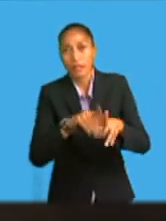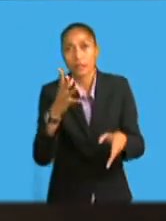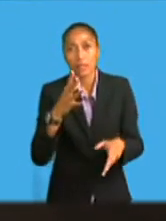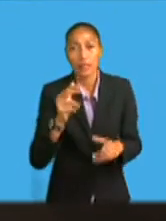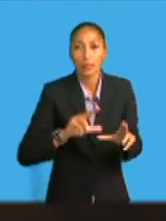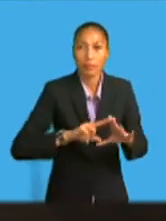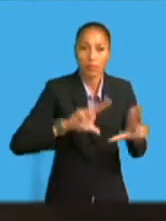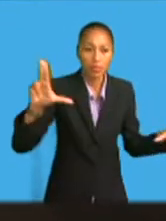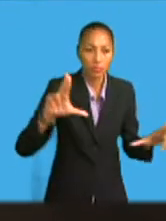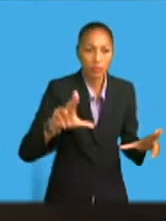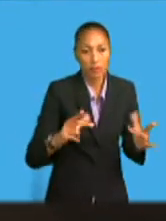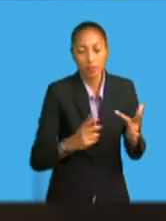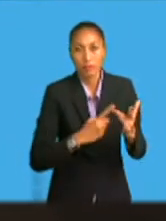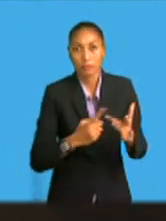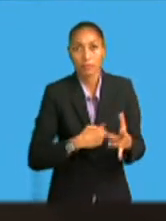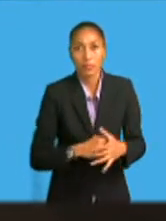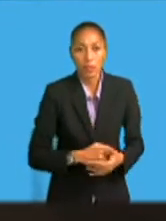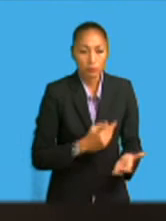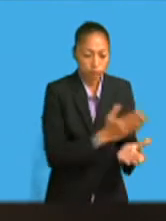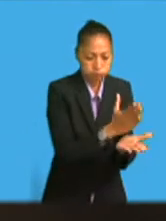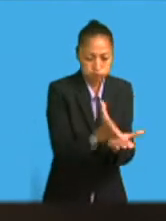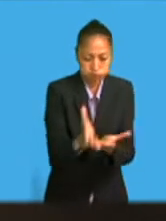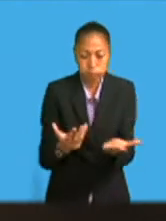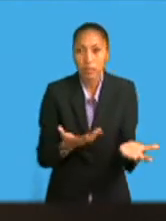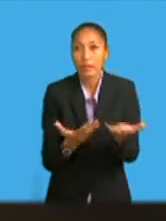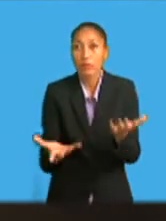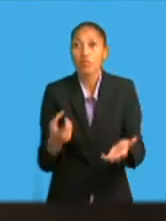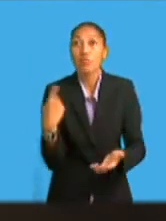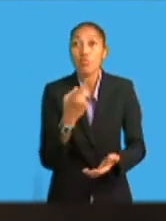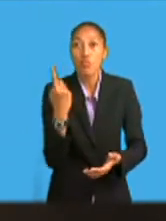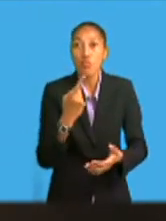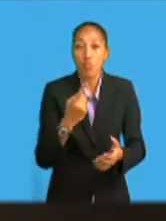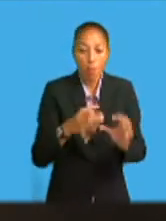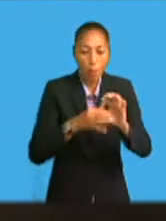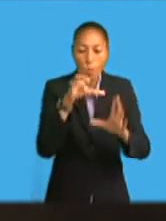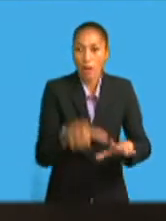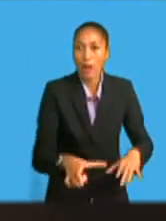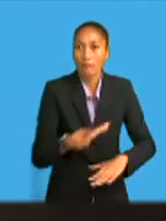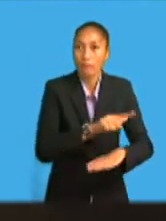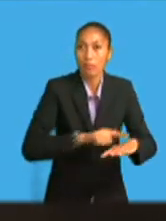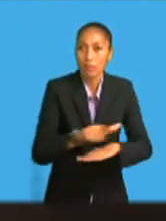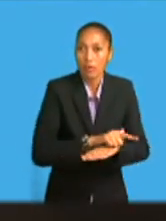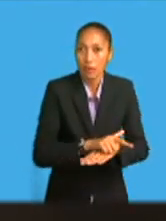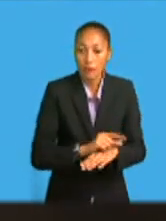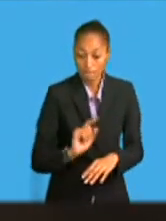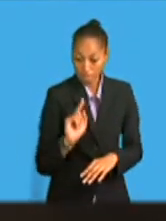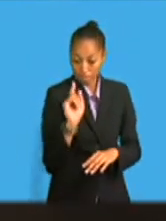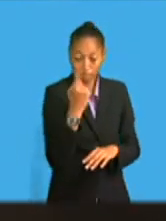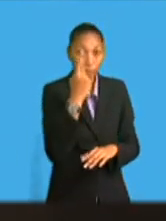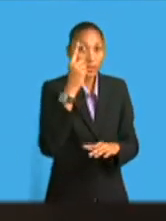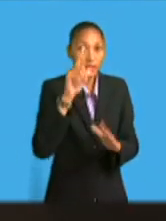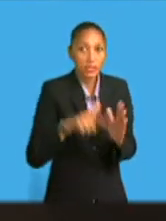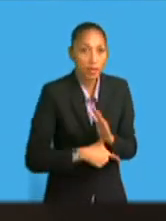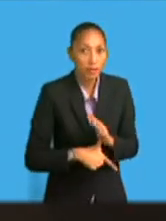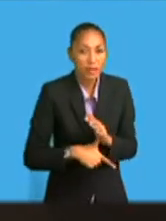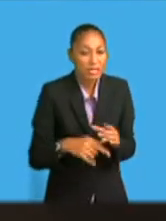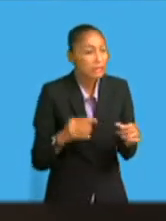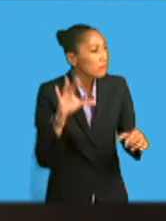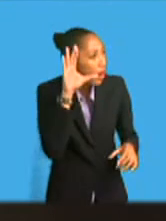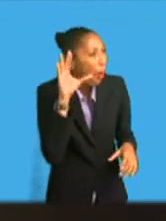Kumura to distribute the checks to the pine landowners and also hear firsthand their